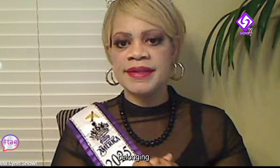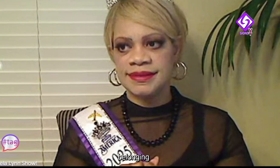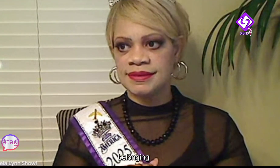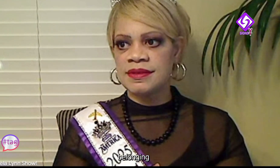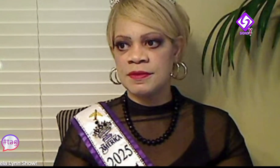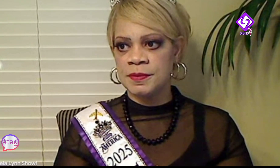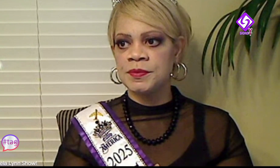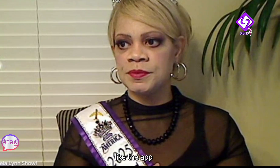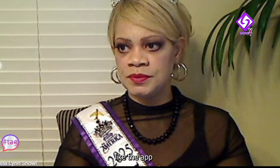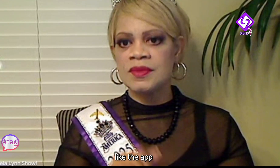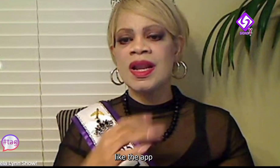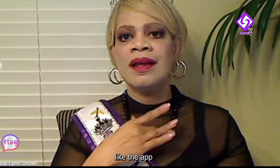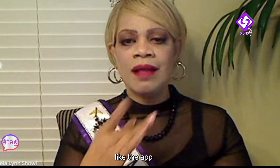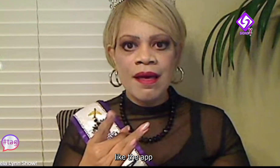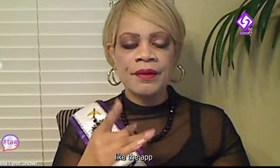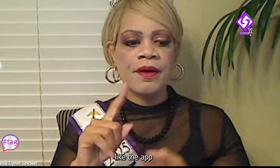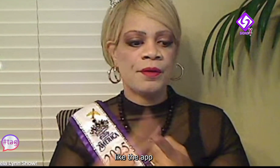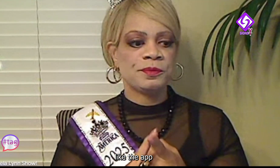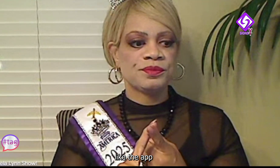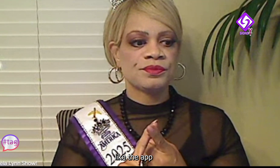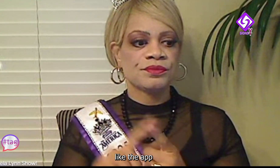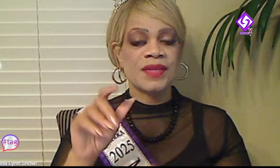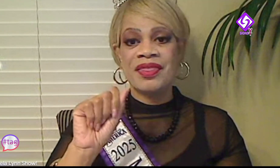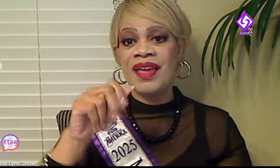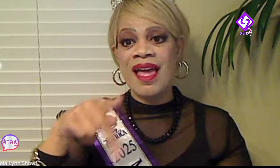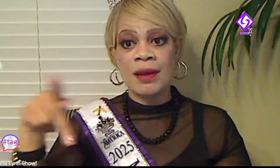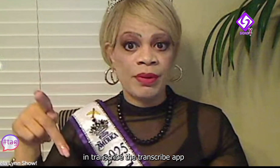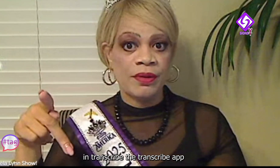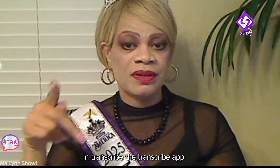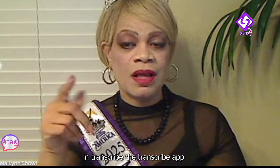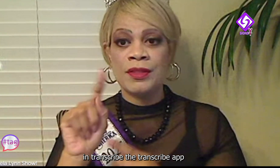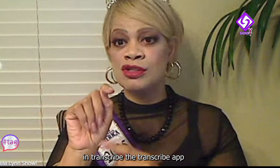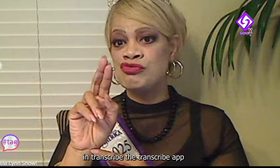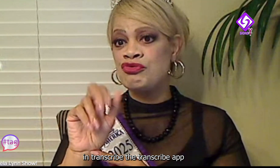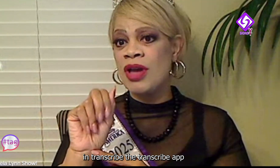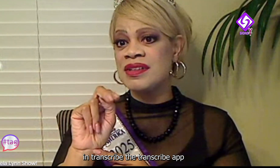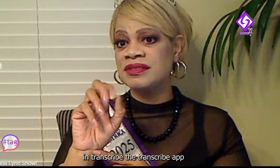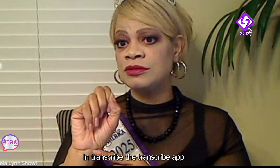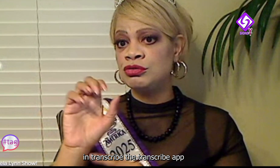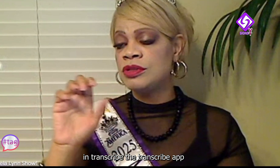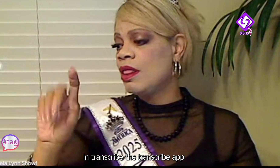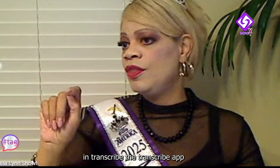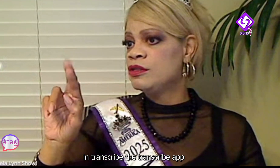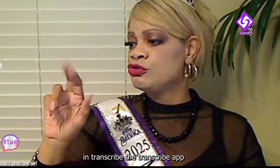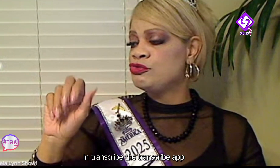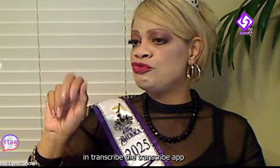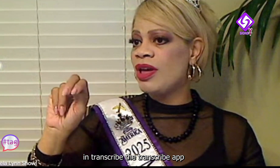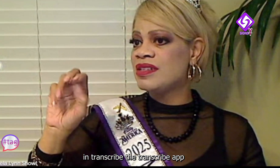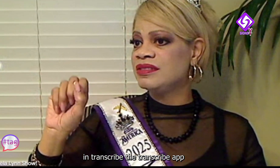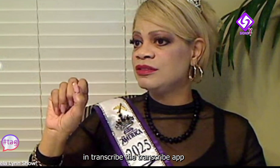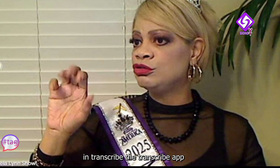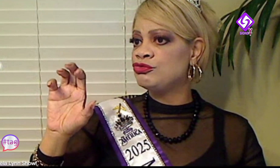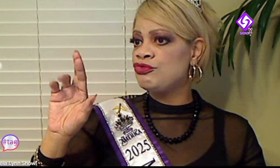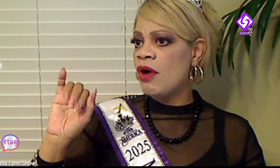Belonging. Like the app in Transcribe, the